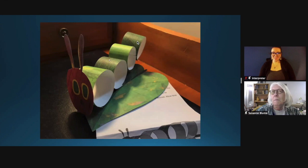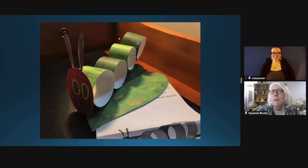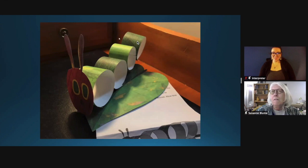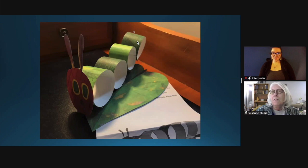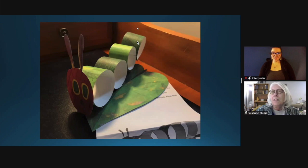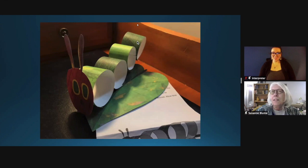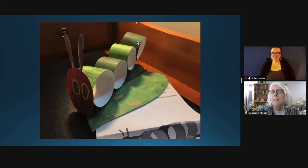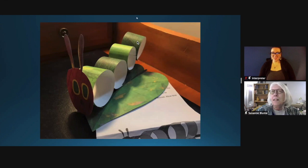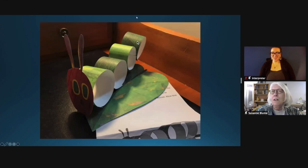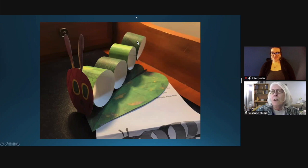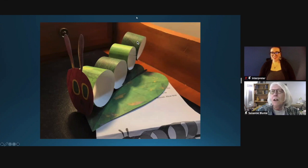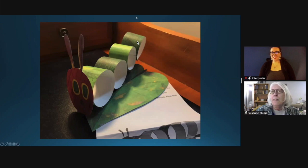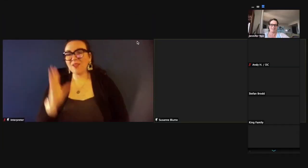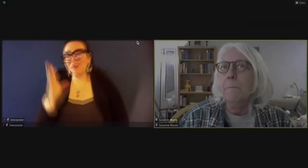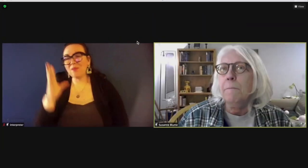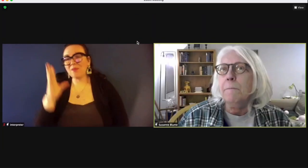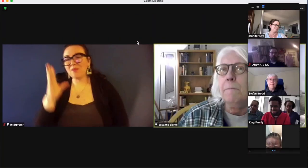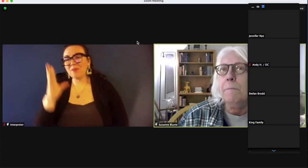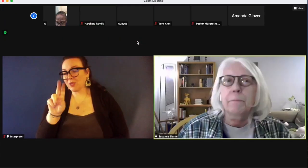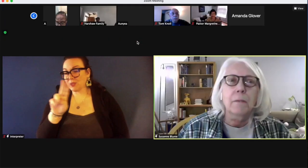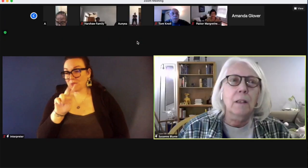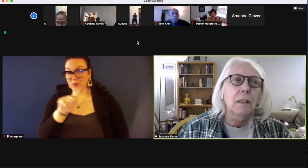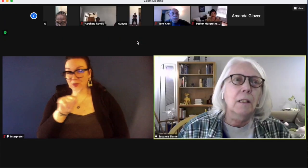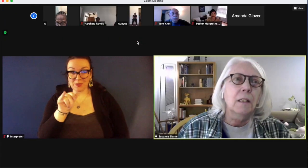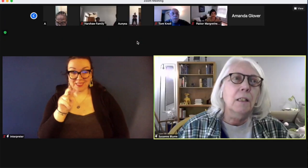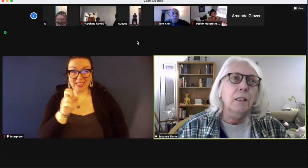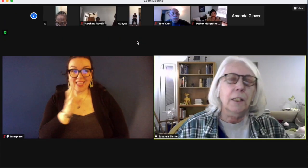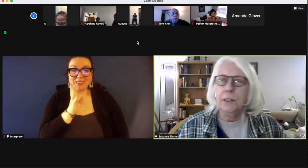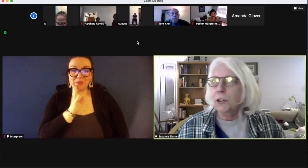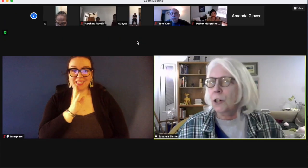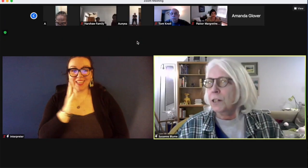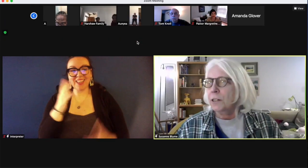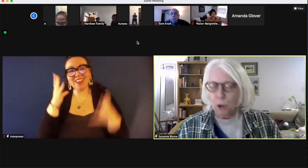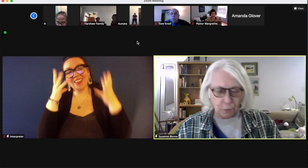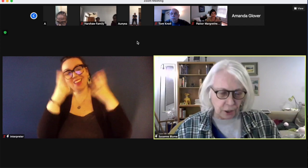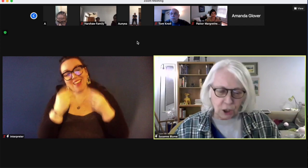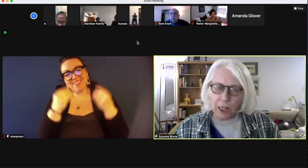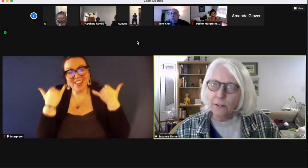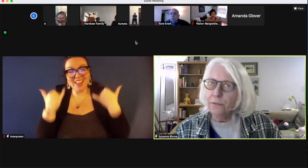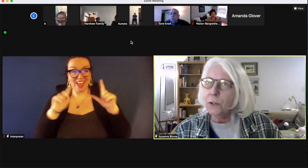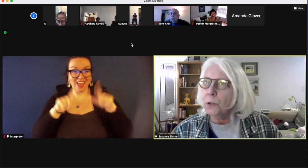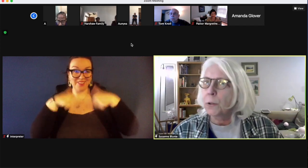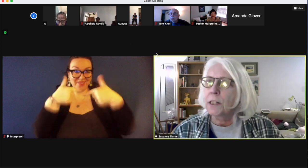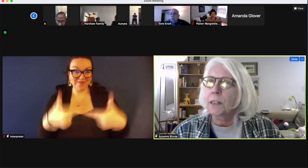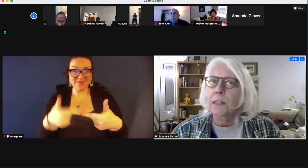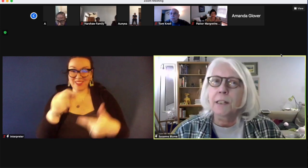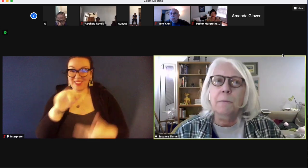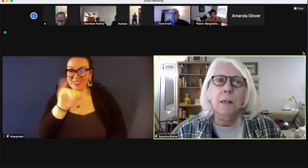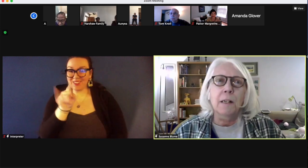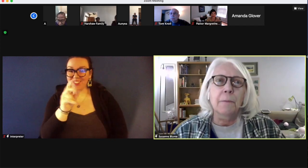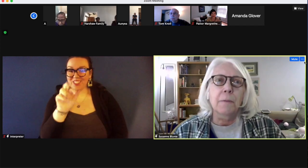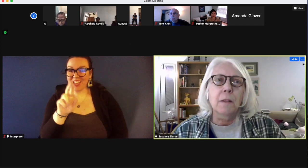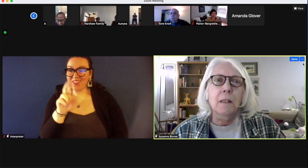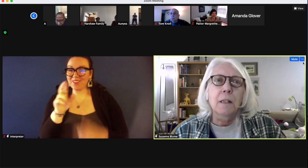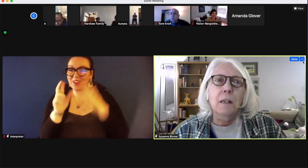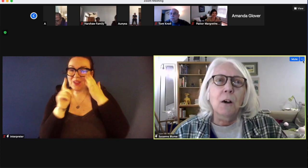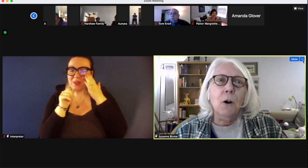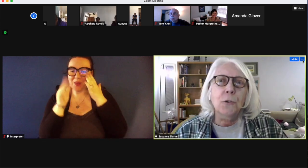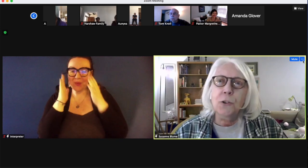lovely and now i am i'm going to turn this over to jennifer who is going to